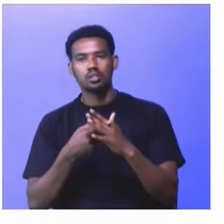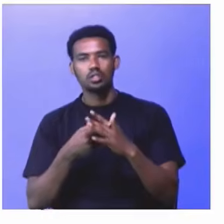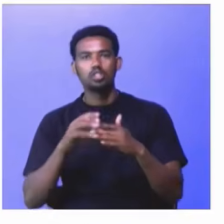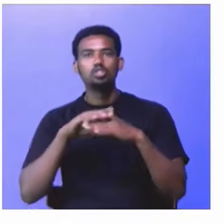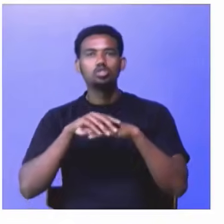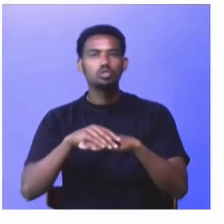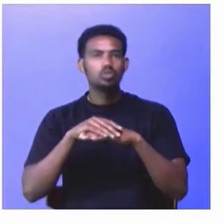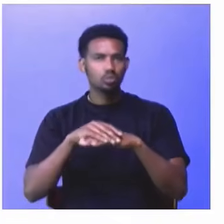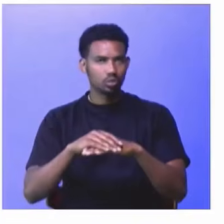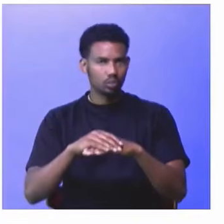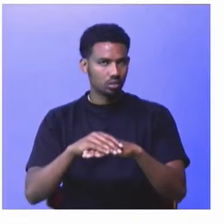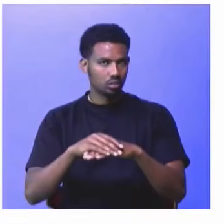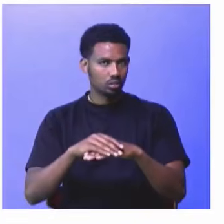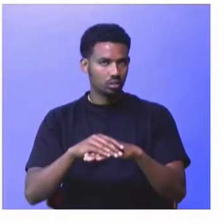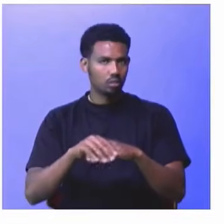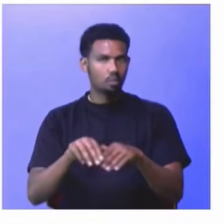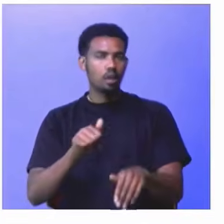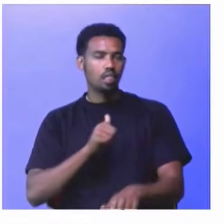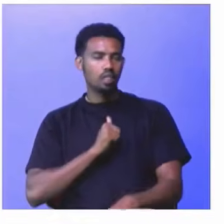introduce